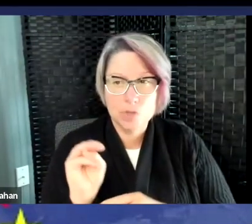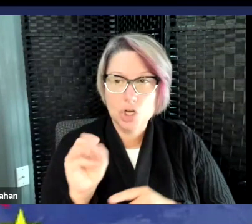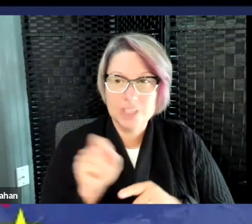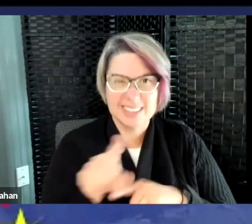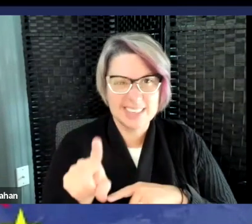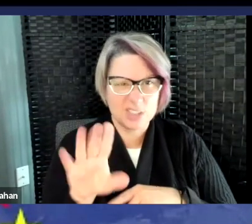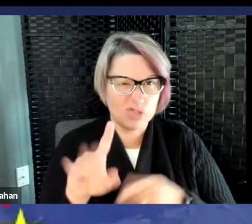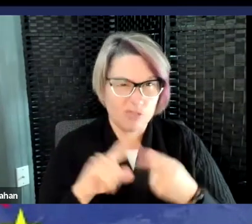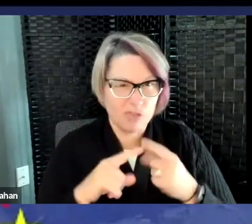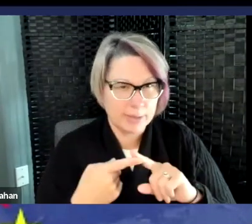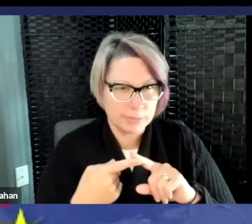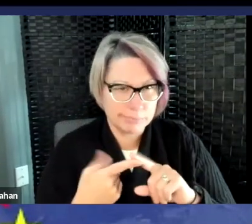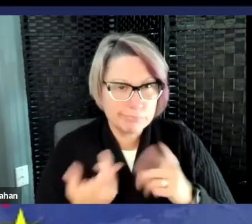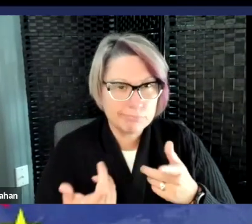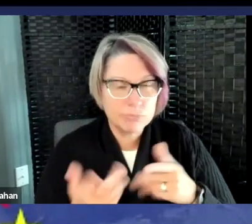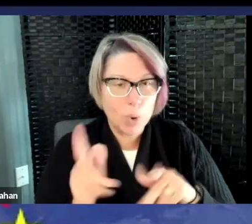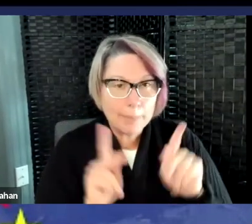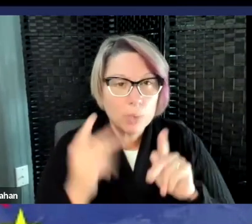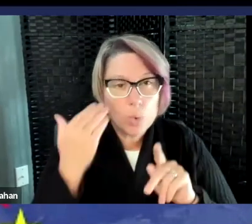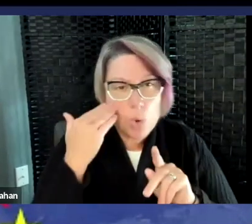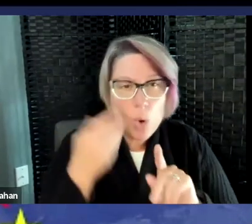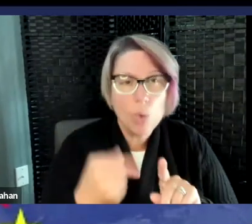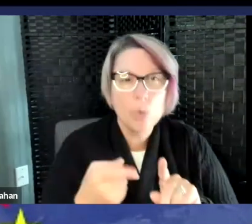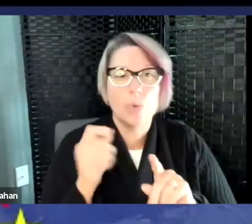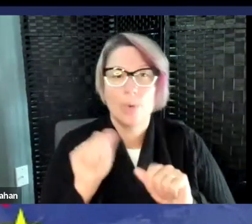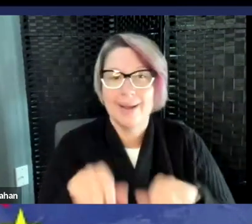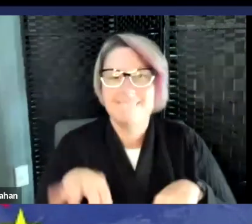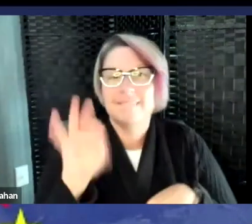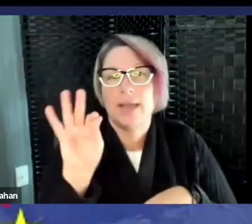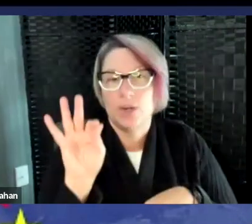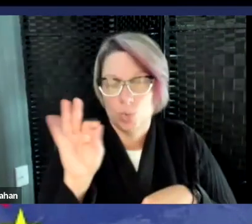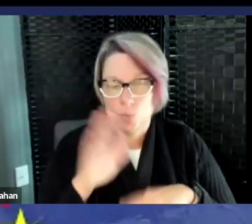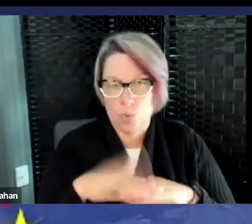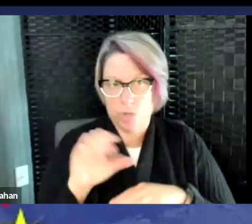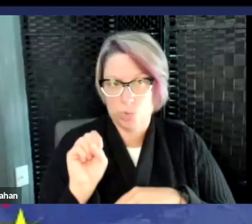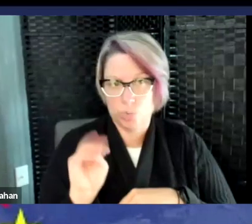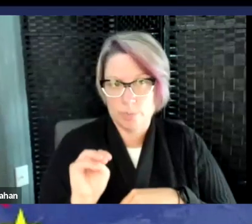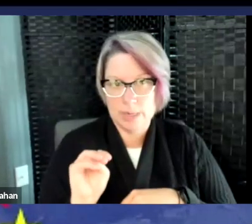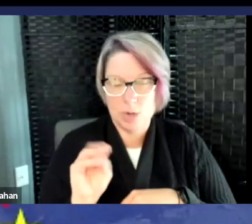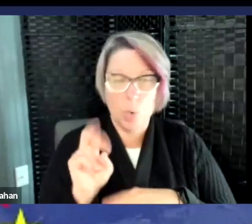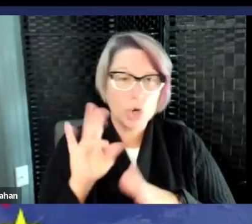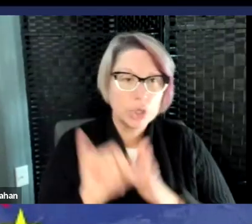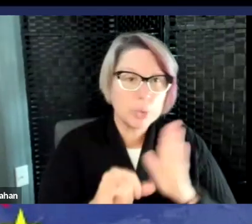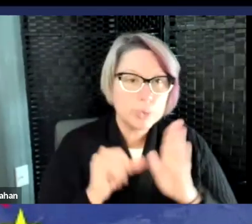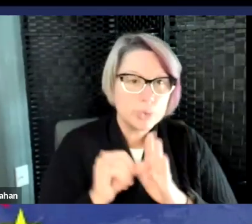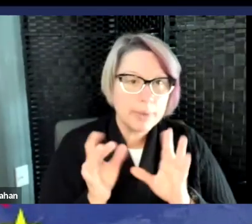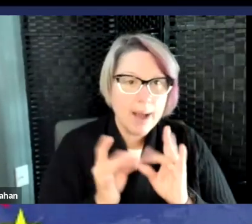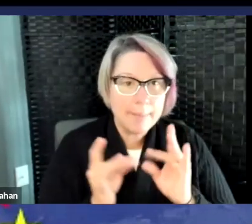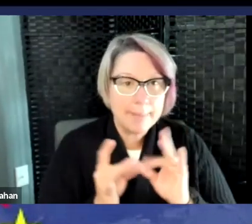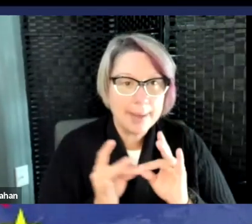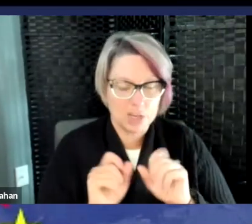friends or people who know you or people who can find you on your social media or in a YouTube comment. You're sending it to the